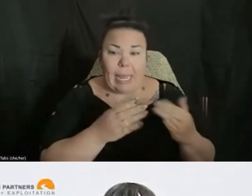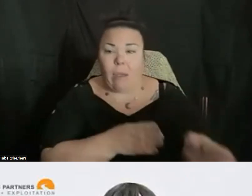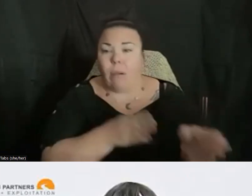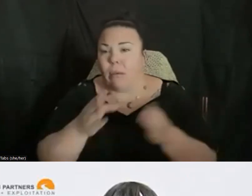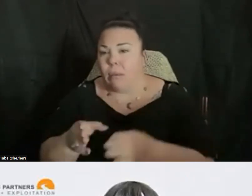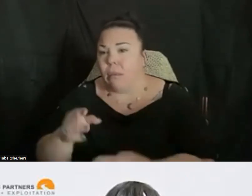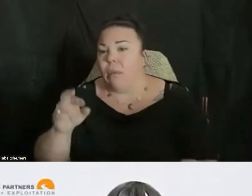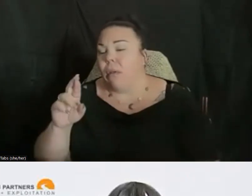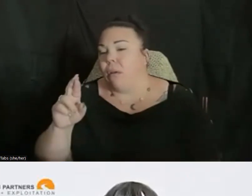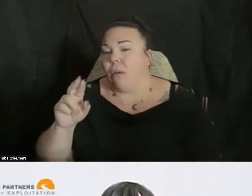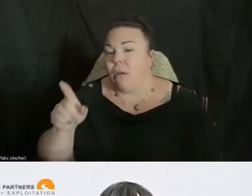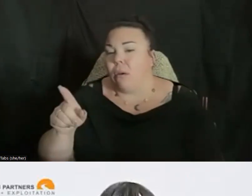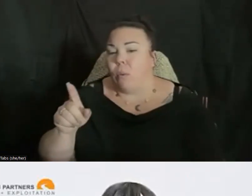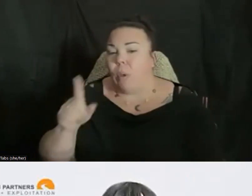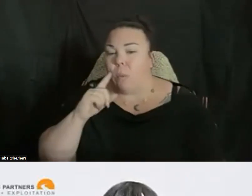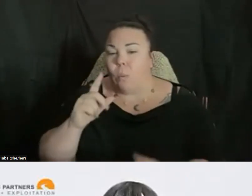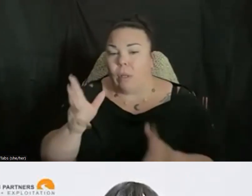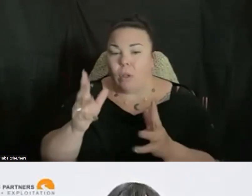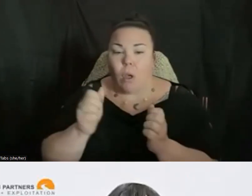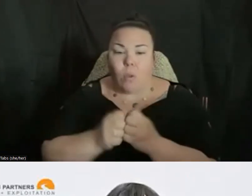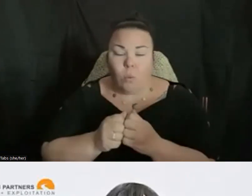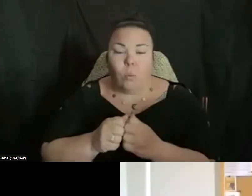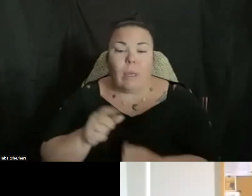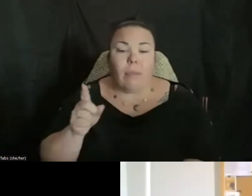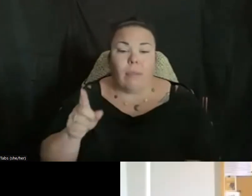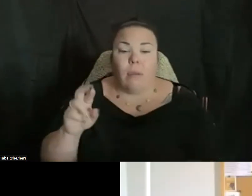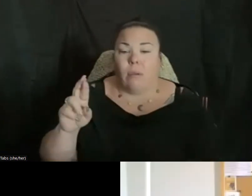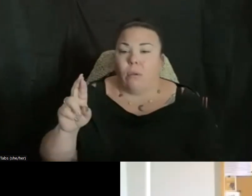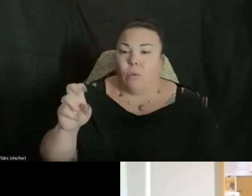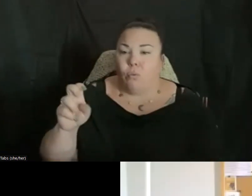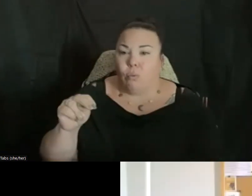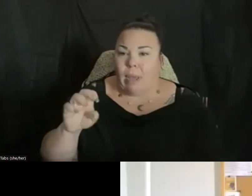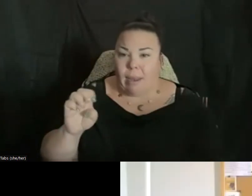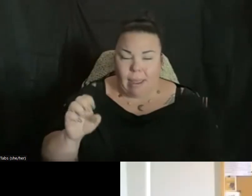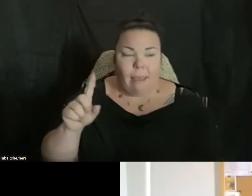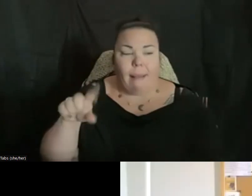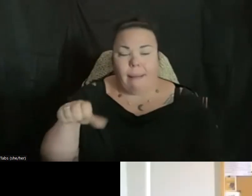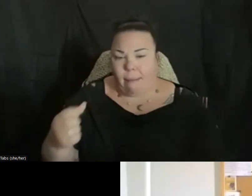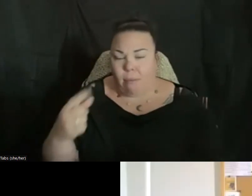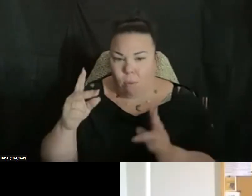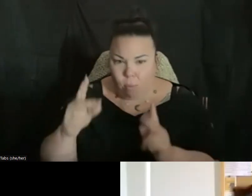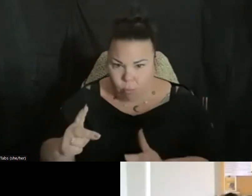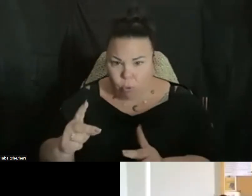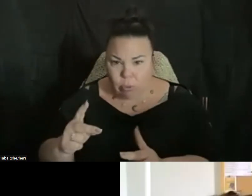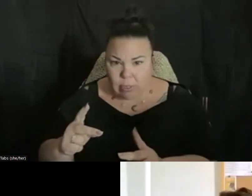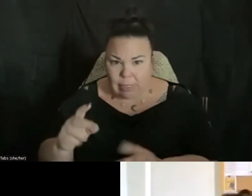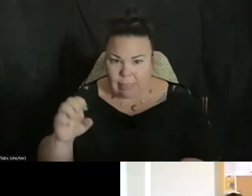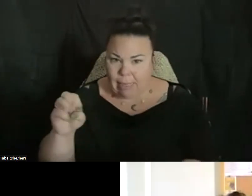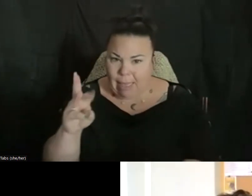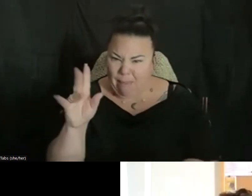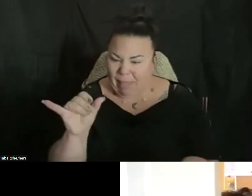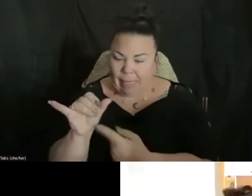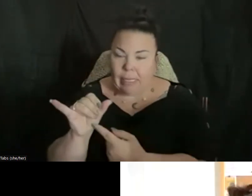some about the domestic violence space, coalition and local program, and some about how they're approaching health support for